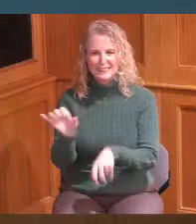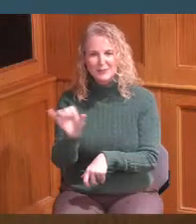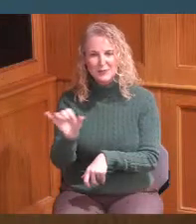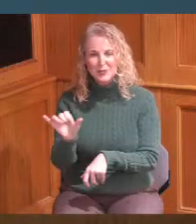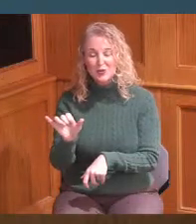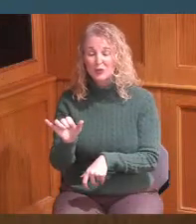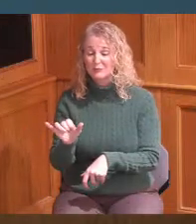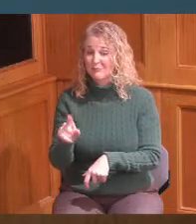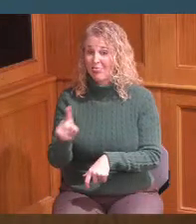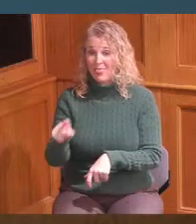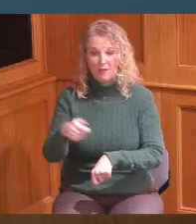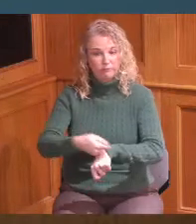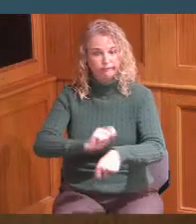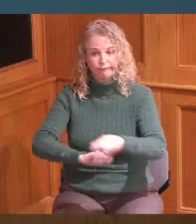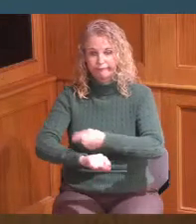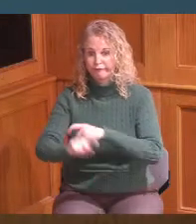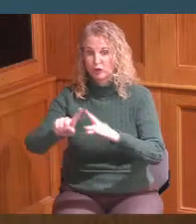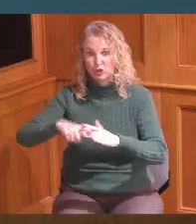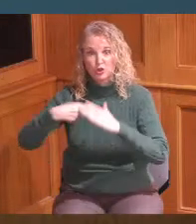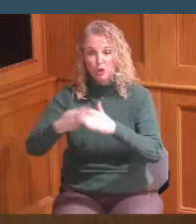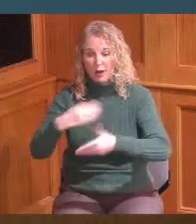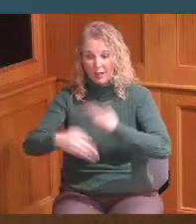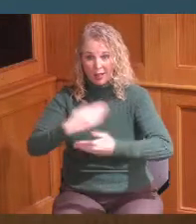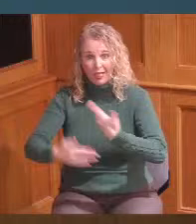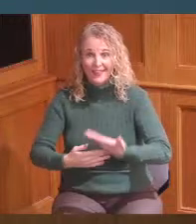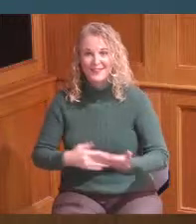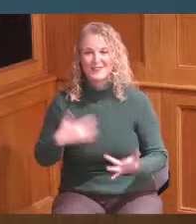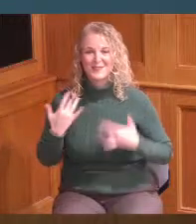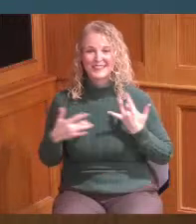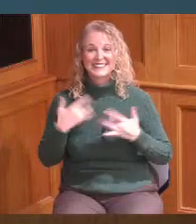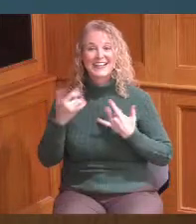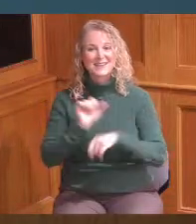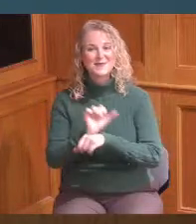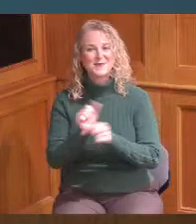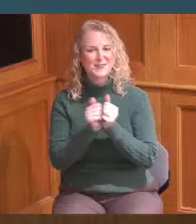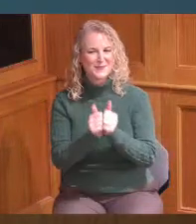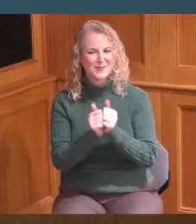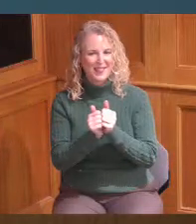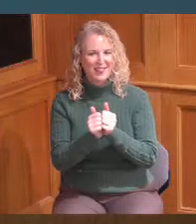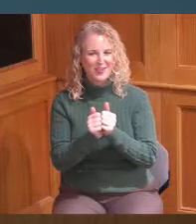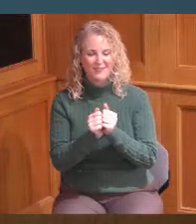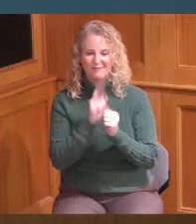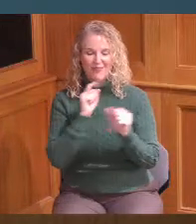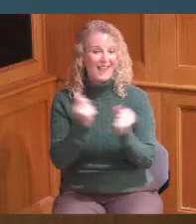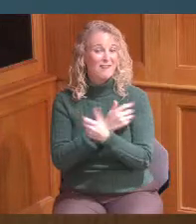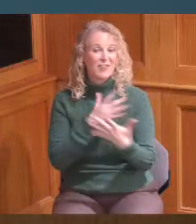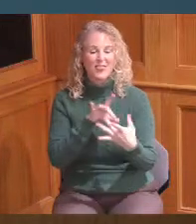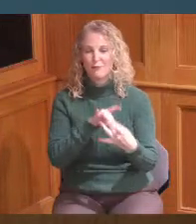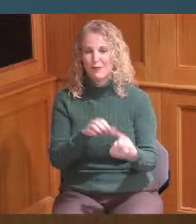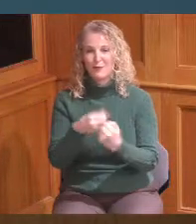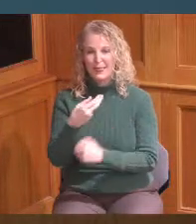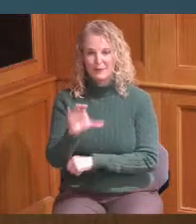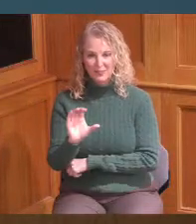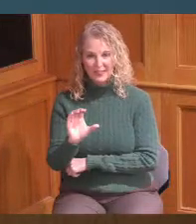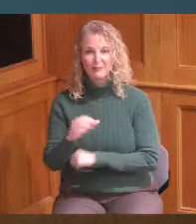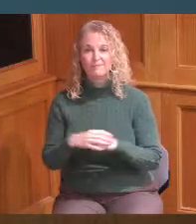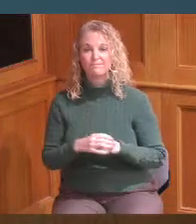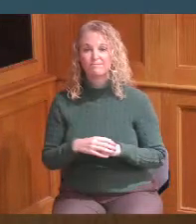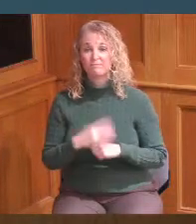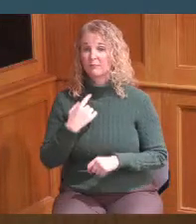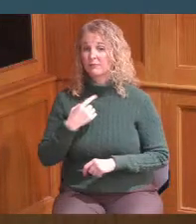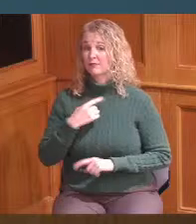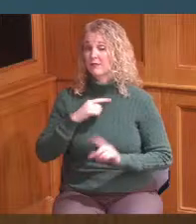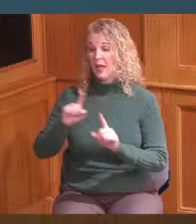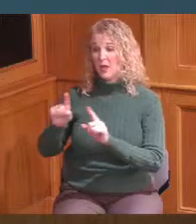hitting the ground running over there, and we're really excited to work with her in the future on all things Hamilton County. I also went